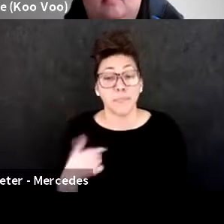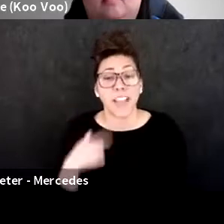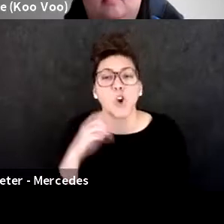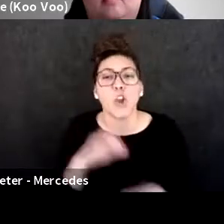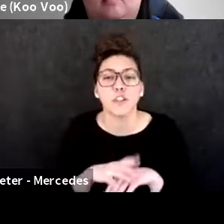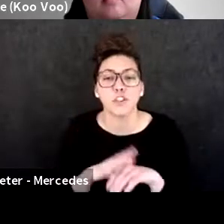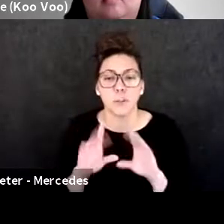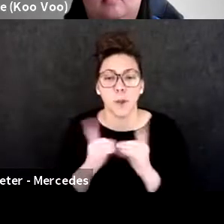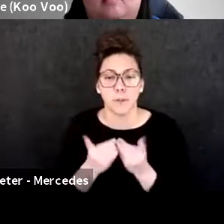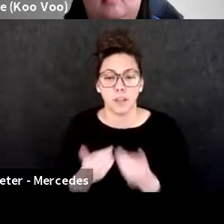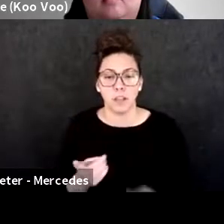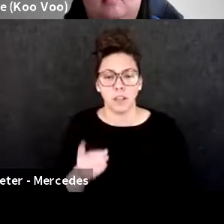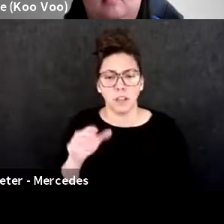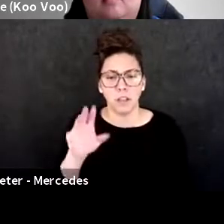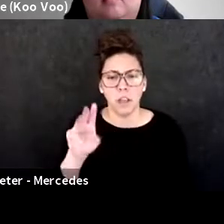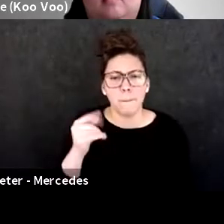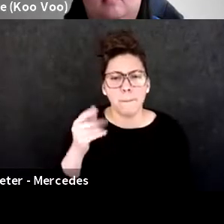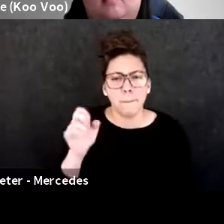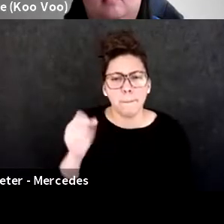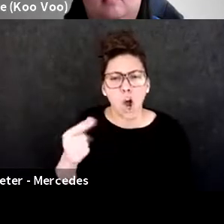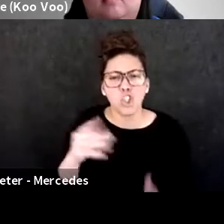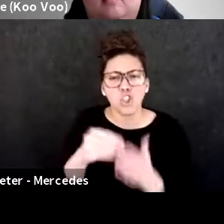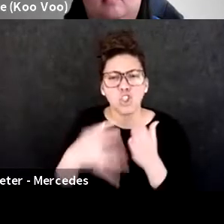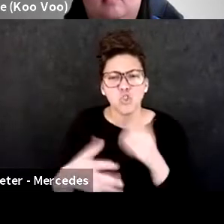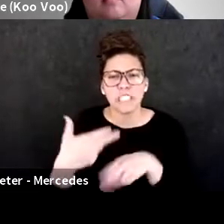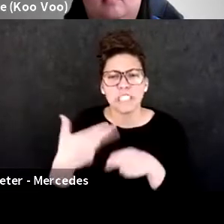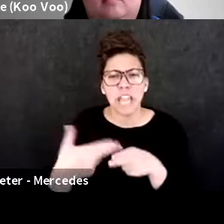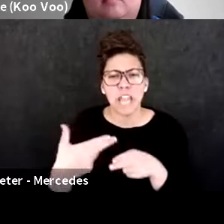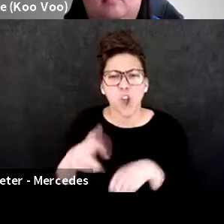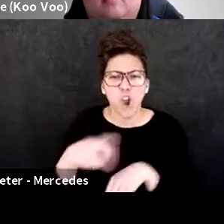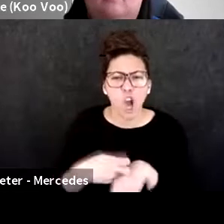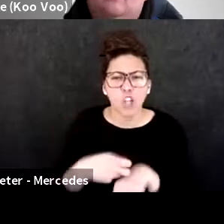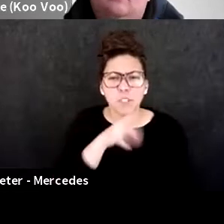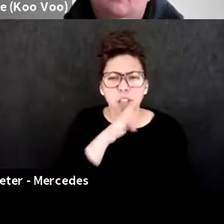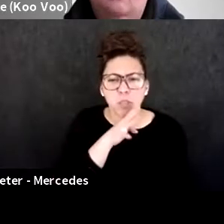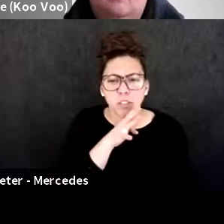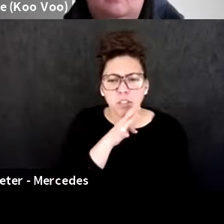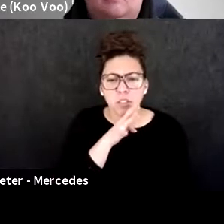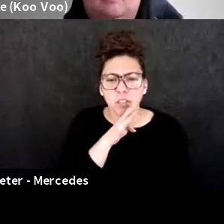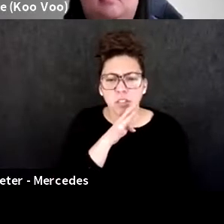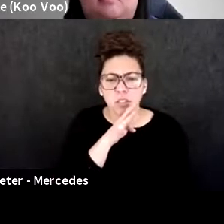department. Hmong students' names are so hard to pronounce.